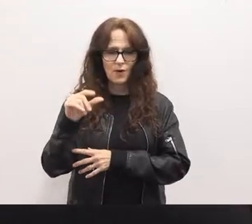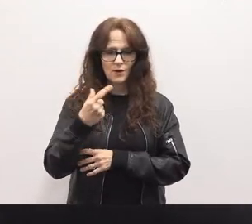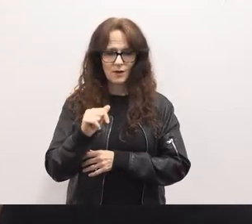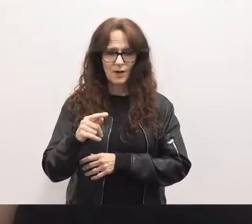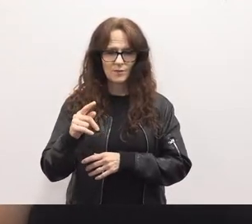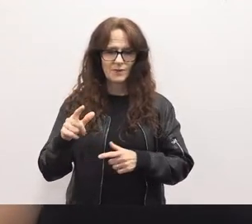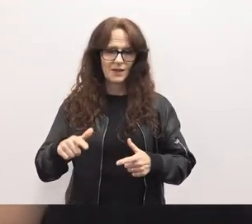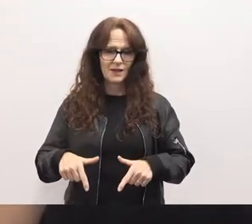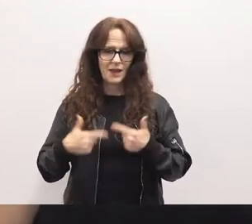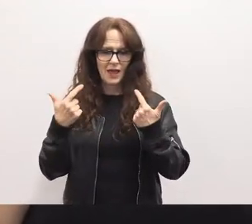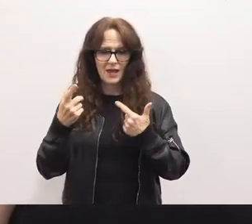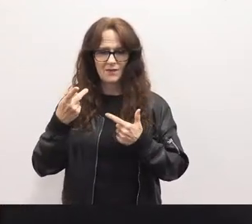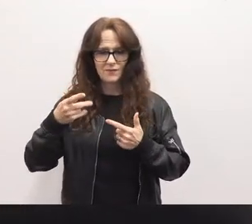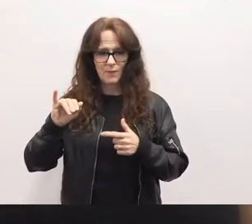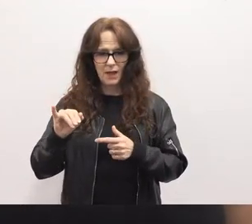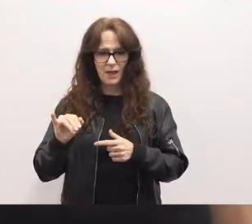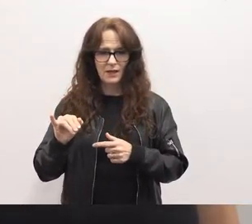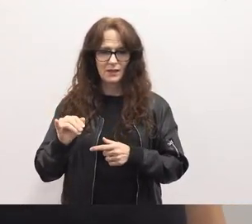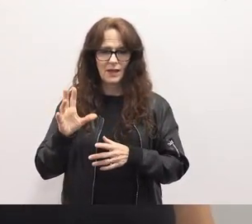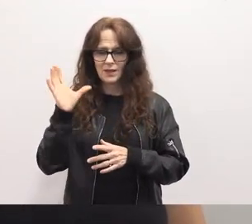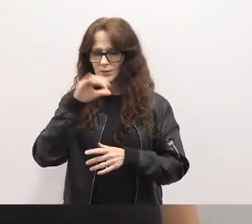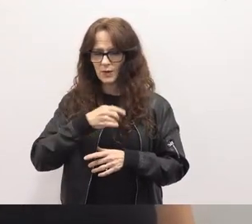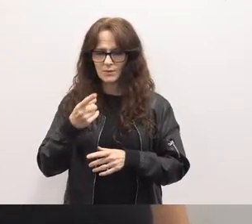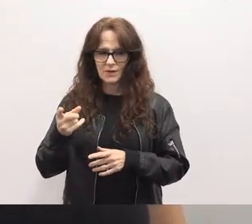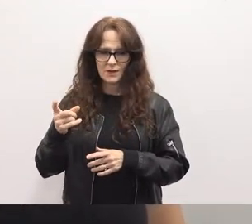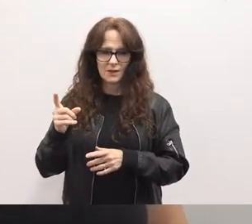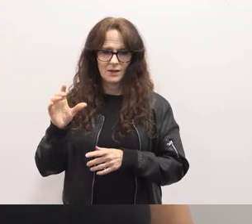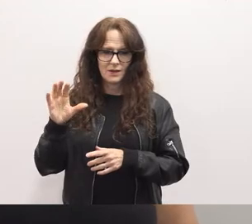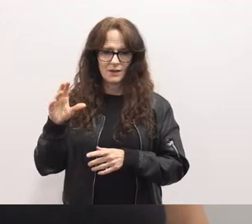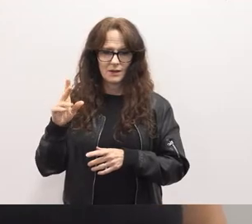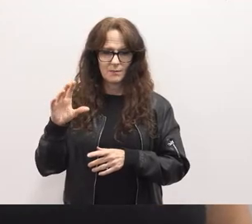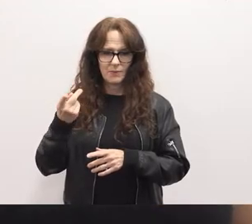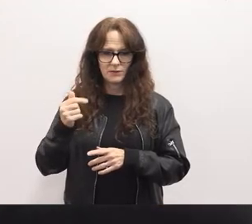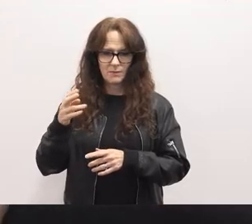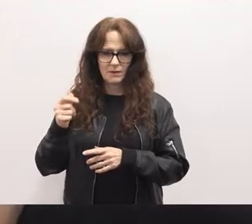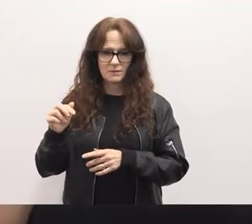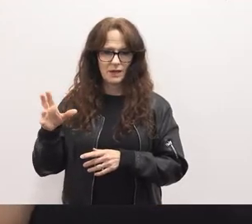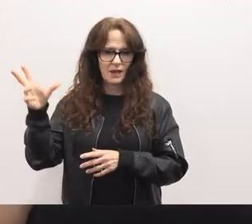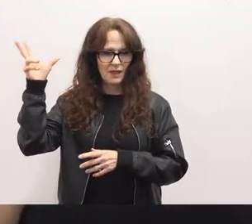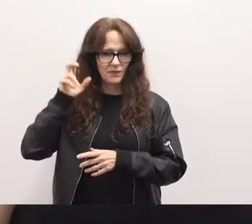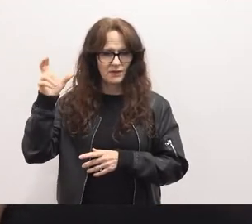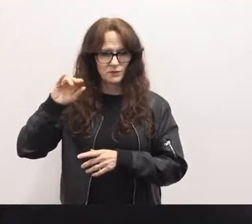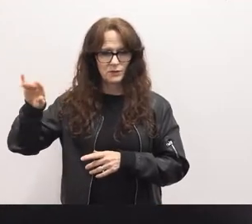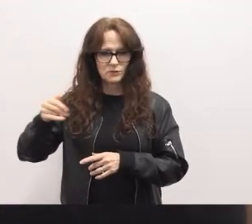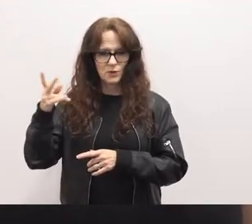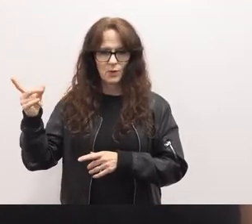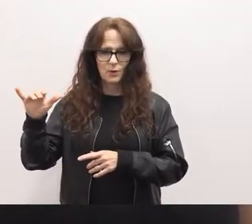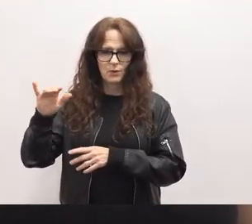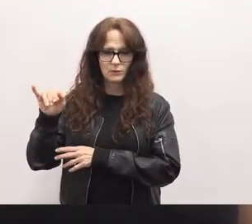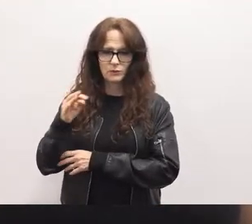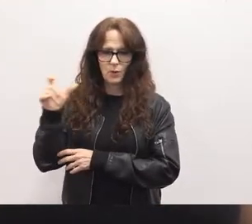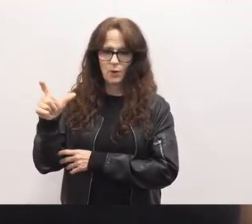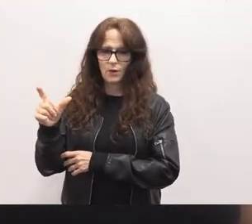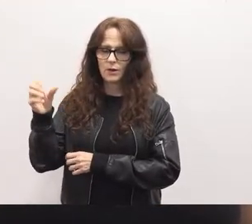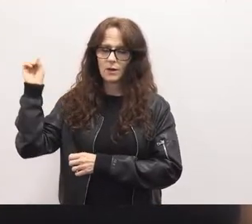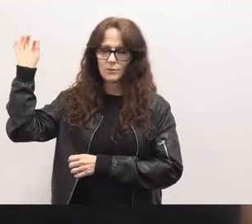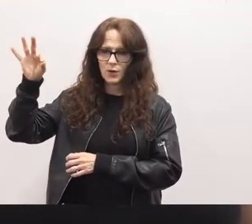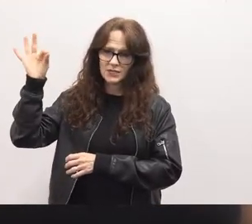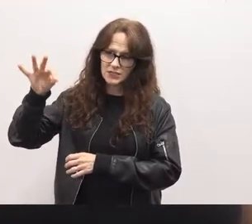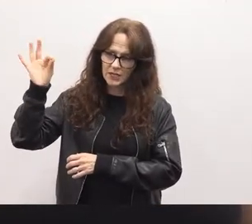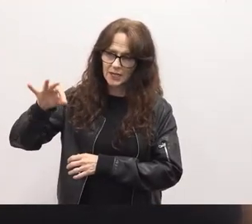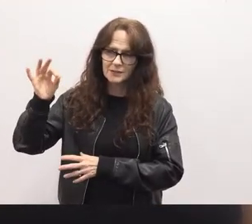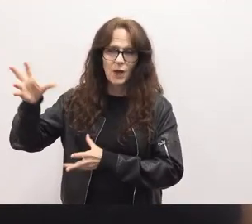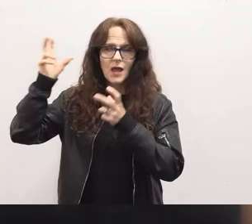of Benjamin Button, and listened to Mr. Joel Osteen preaching so I could write this speech, you know, to you guys coming from a good